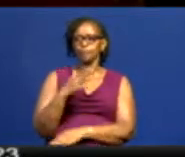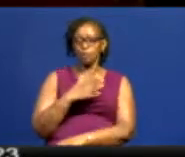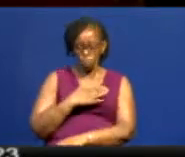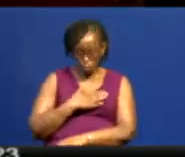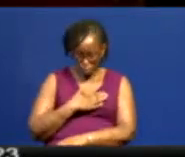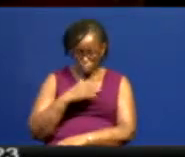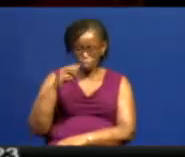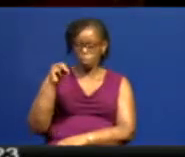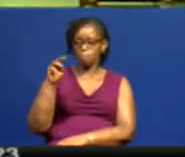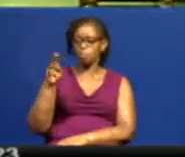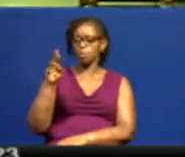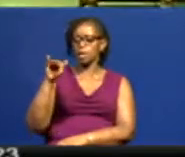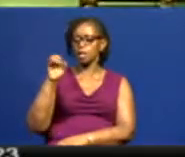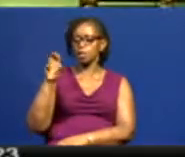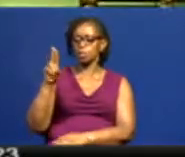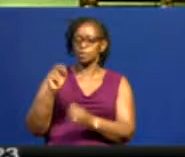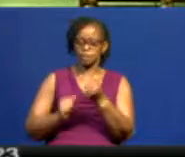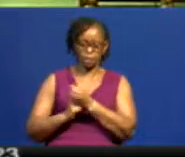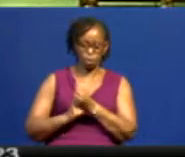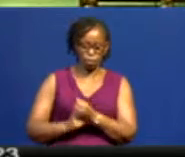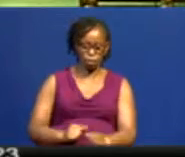second.